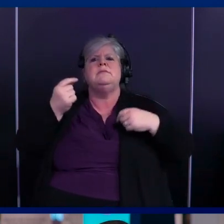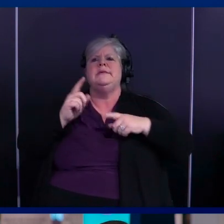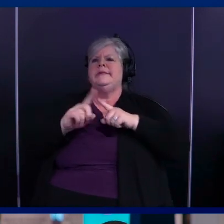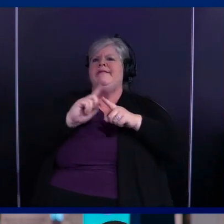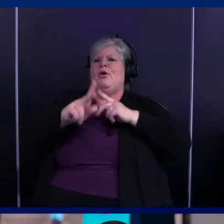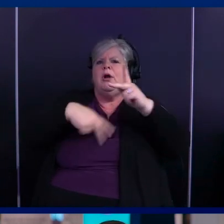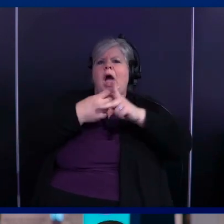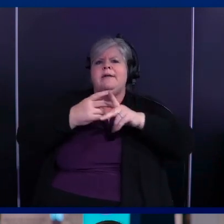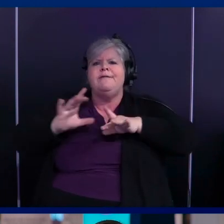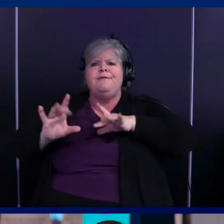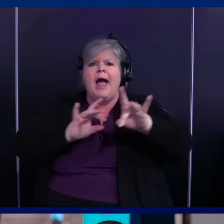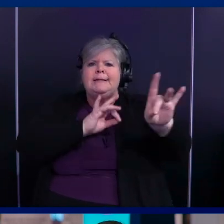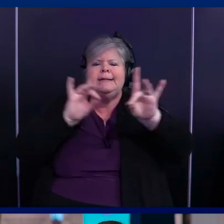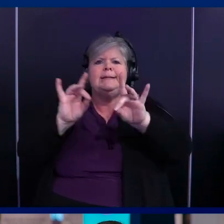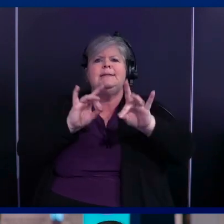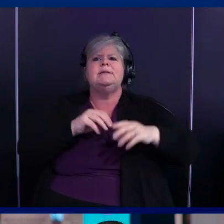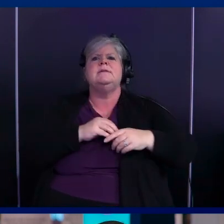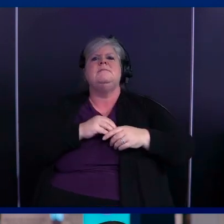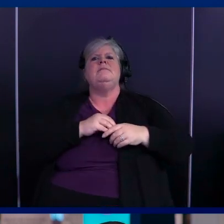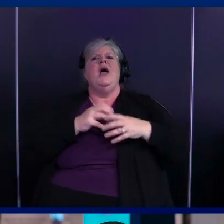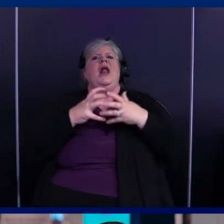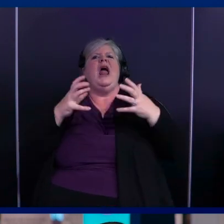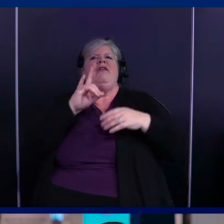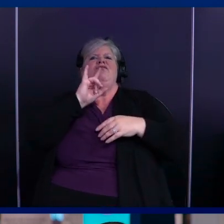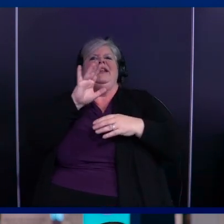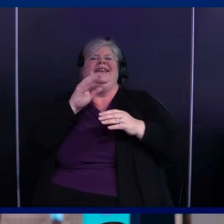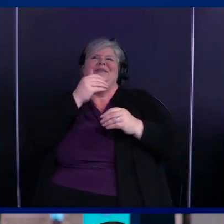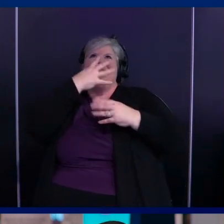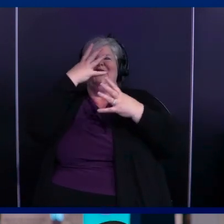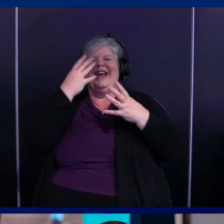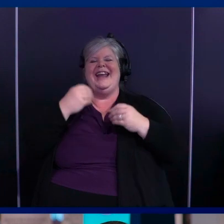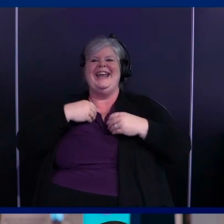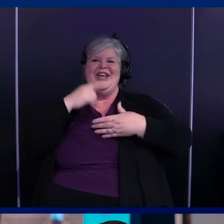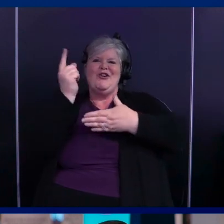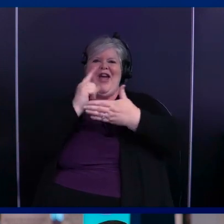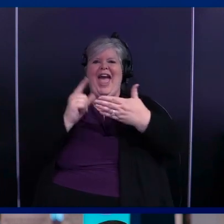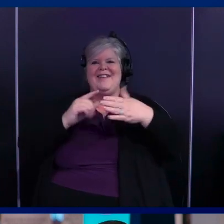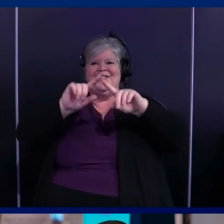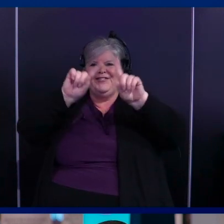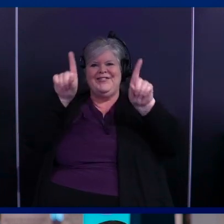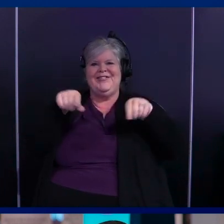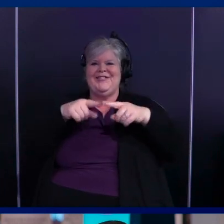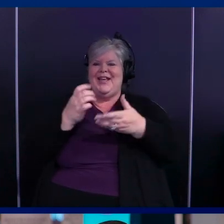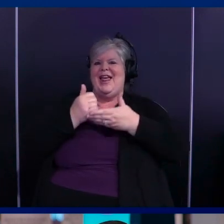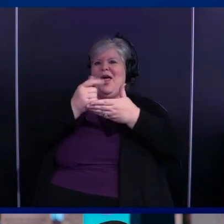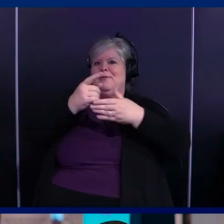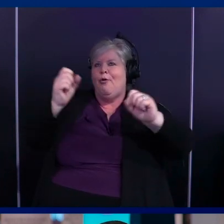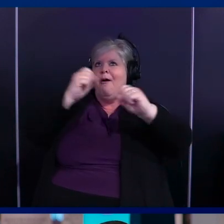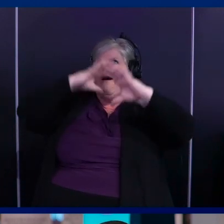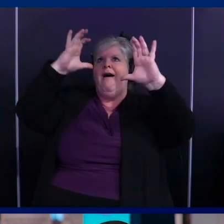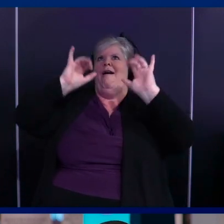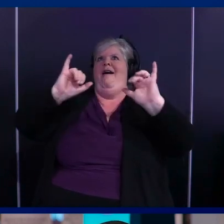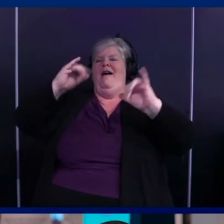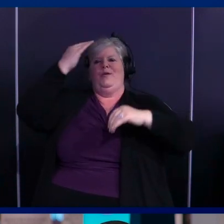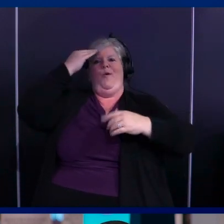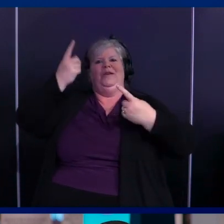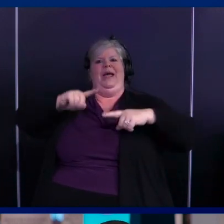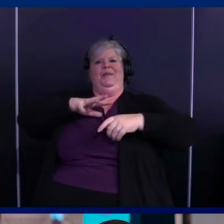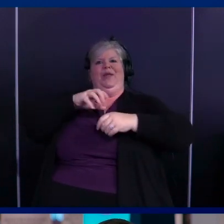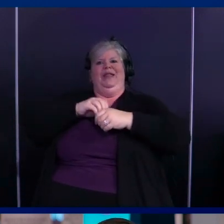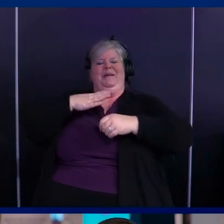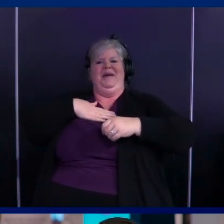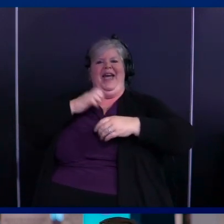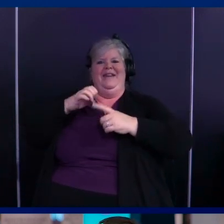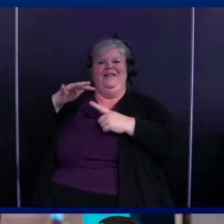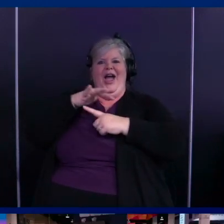happening? Lots of really pretty graphs to help understand what's going on in your environment. Well, not only pretty, but I mean, this is